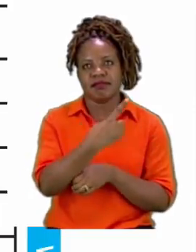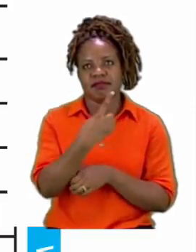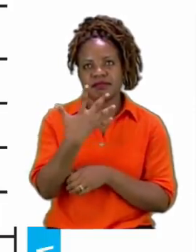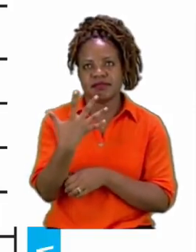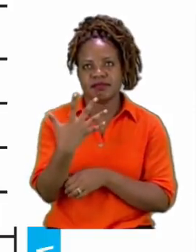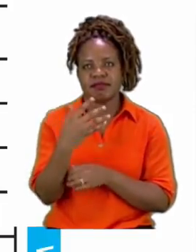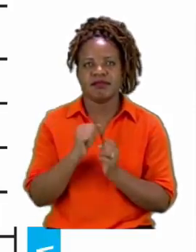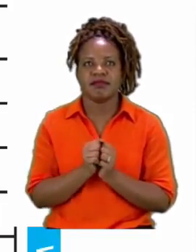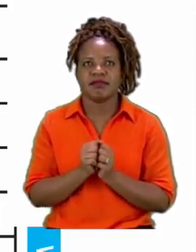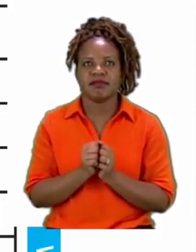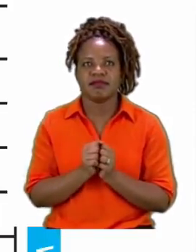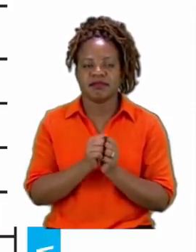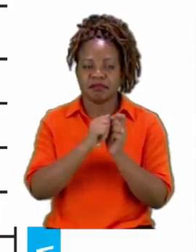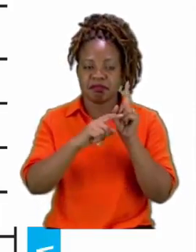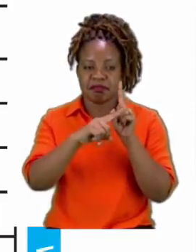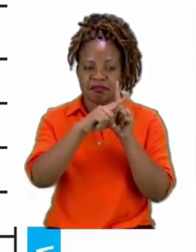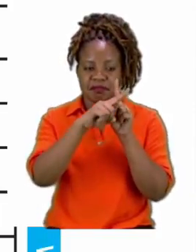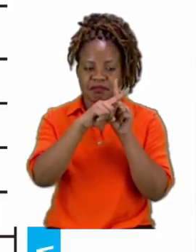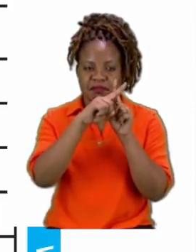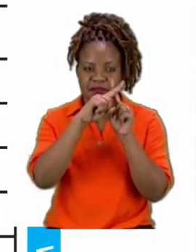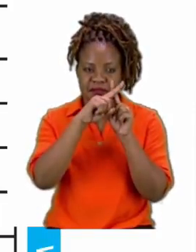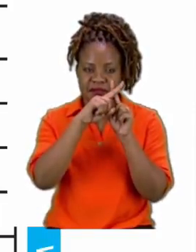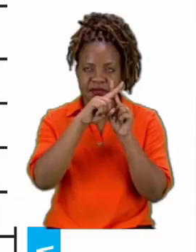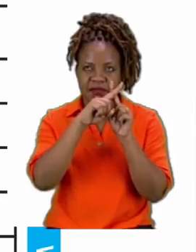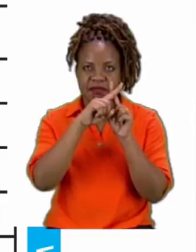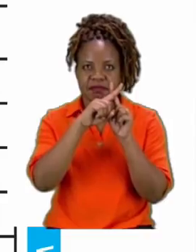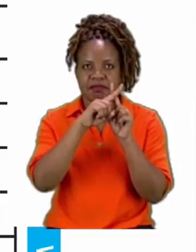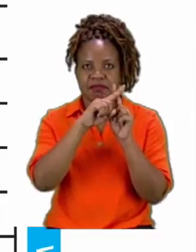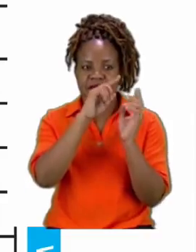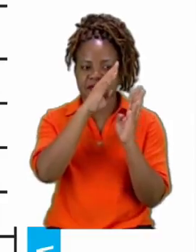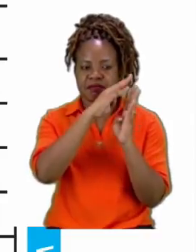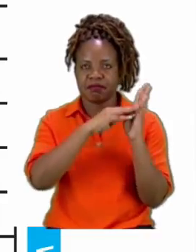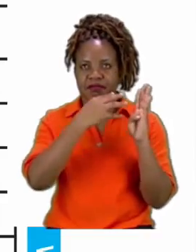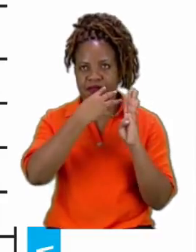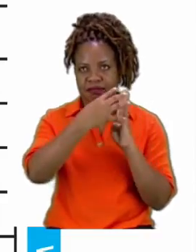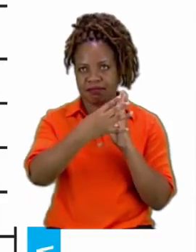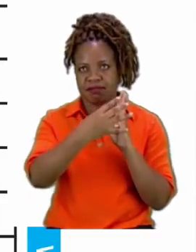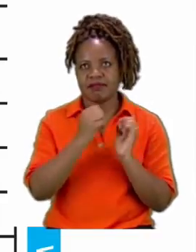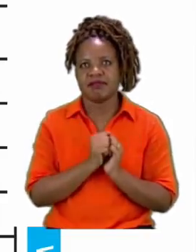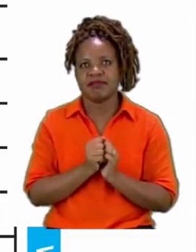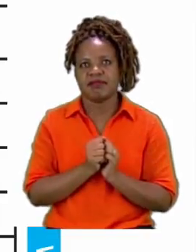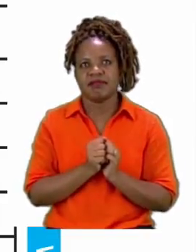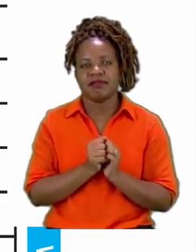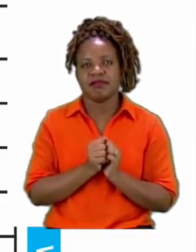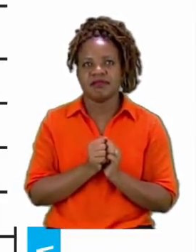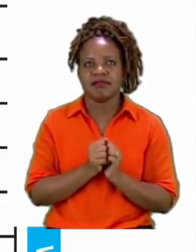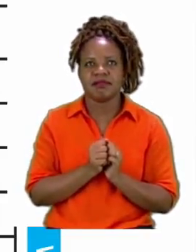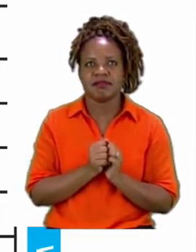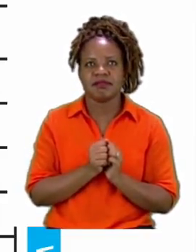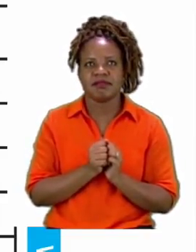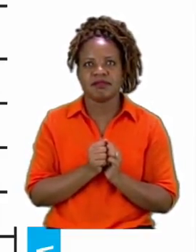doing a times table. This means that we're going to write our multiples in